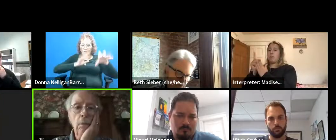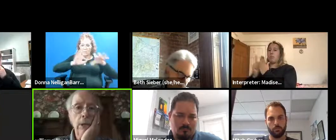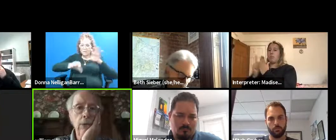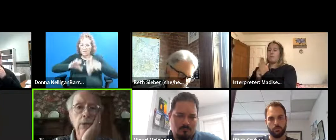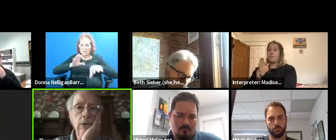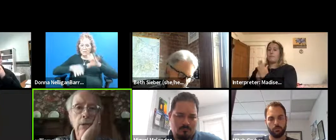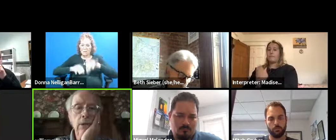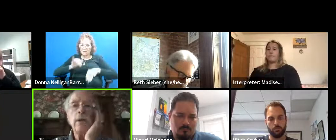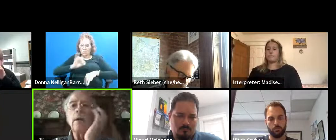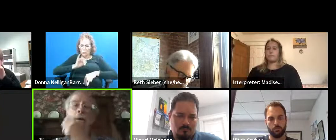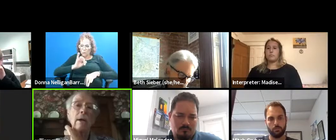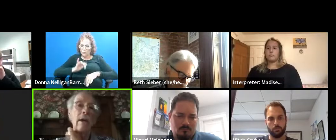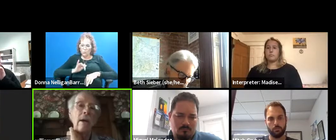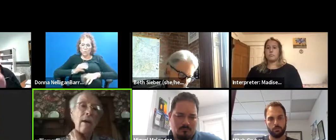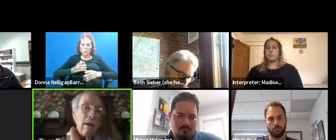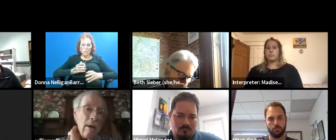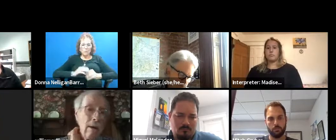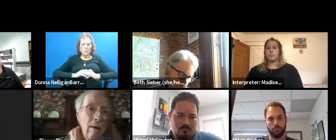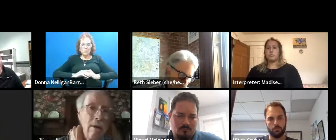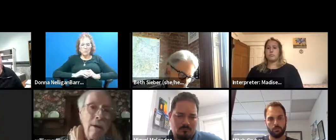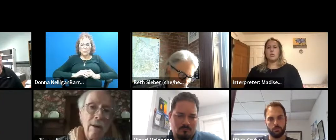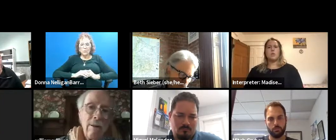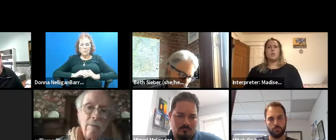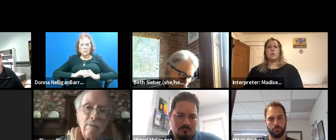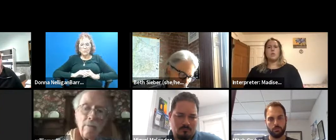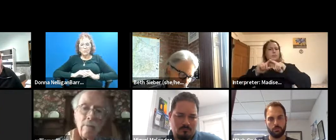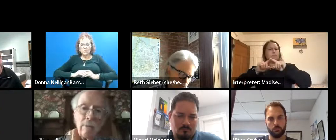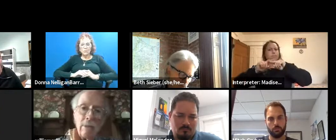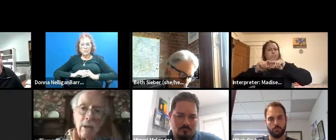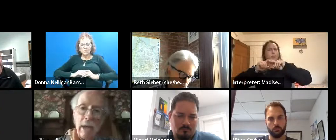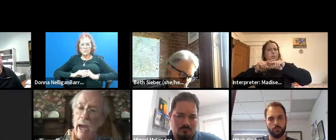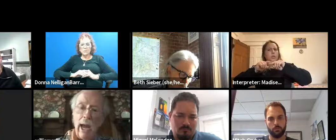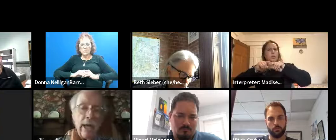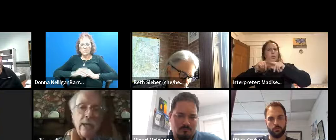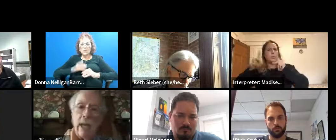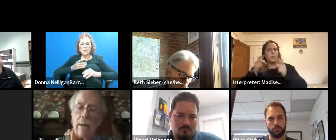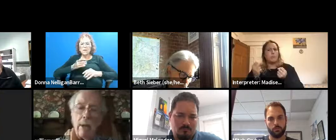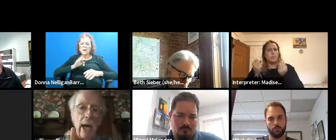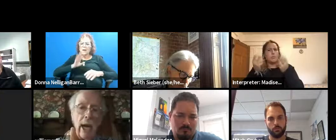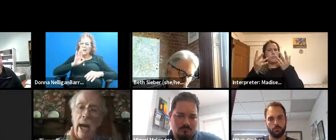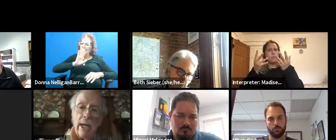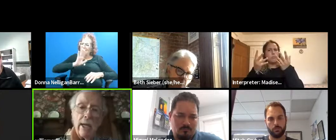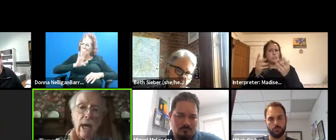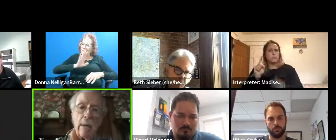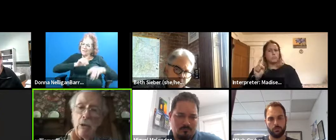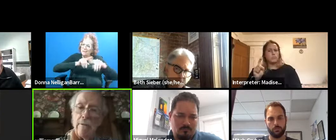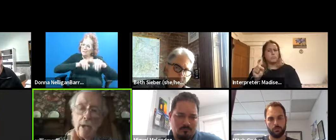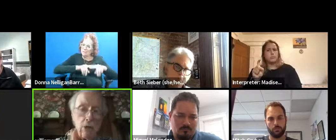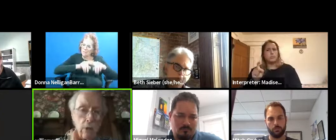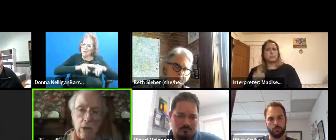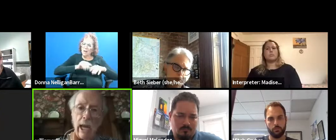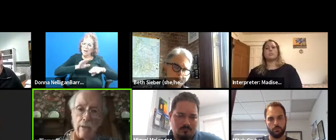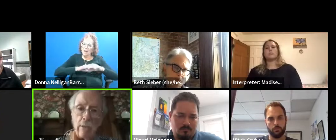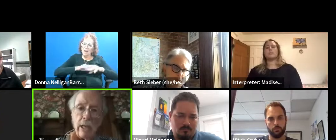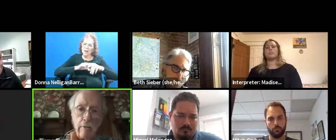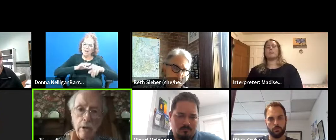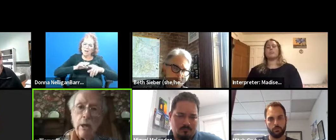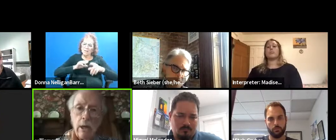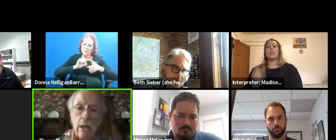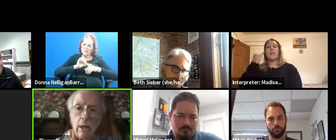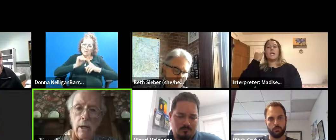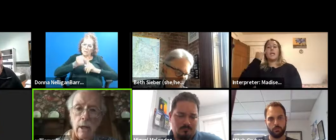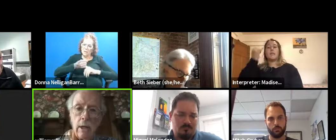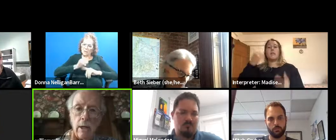referendum, probably, yes. would that be based on population as well, or is it? Can you just do that? Anytime you have districts, they have to be